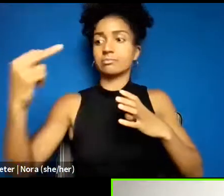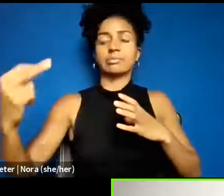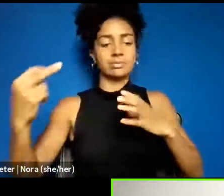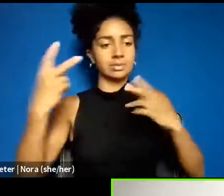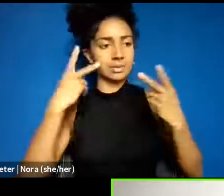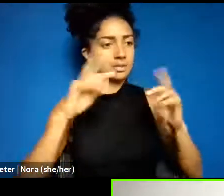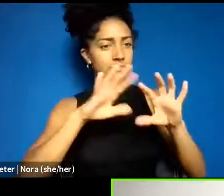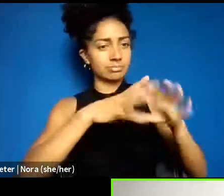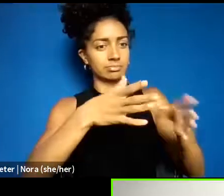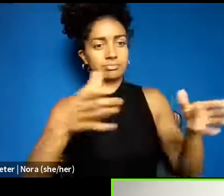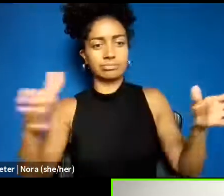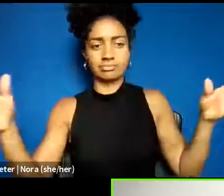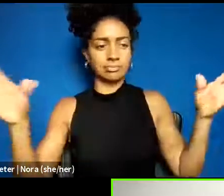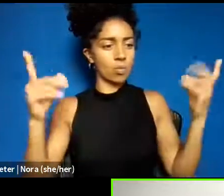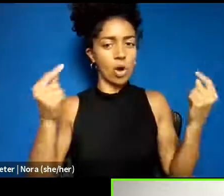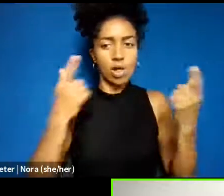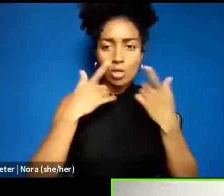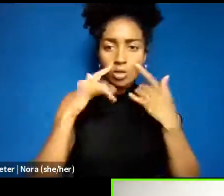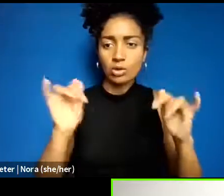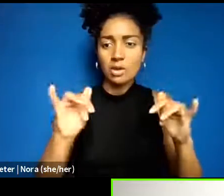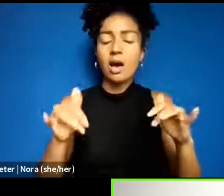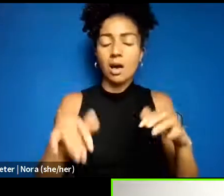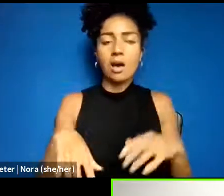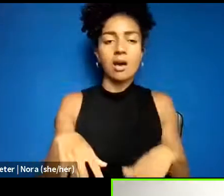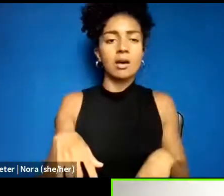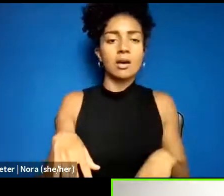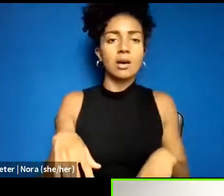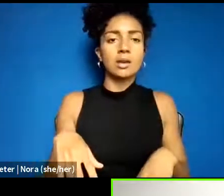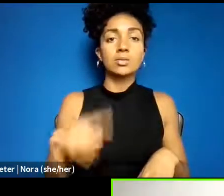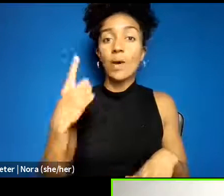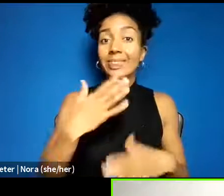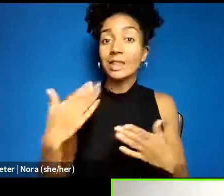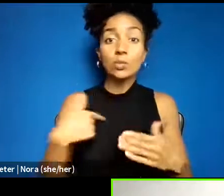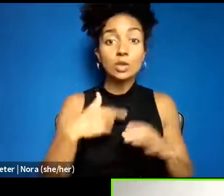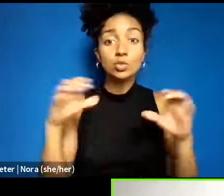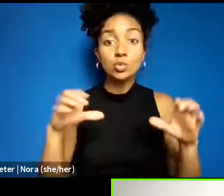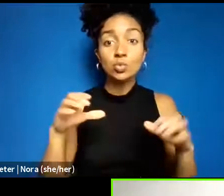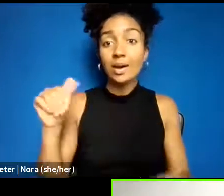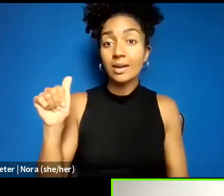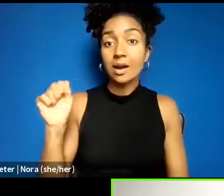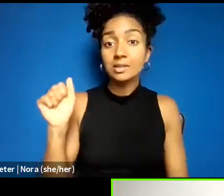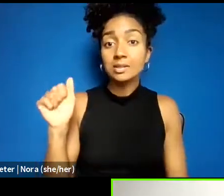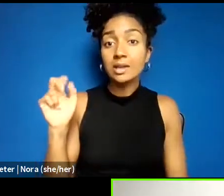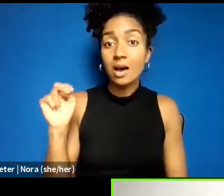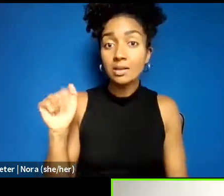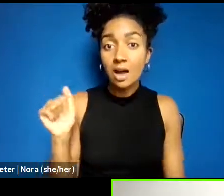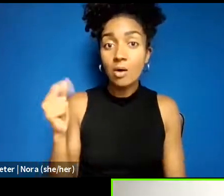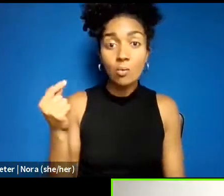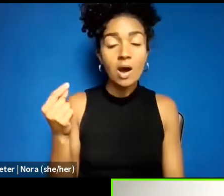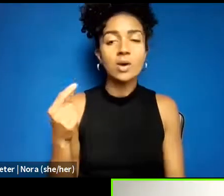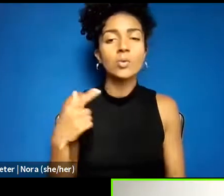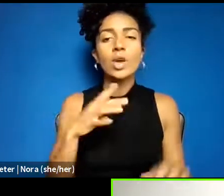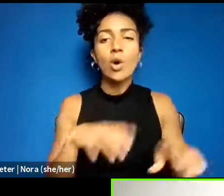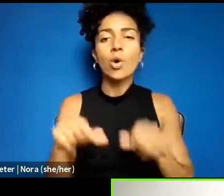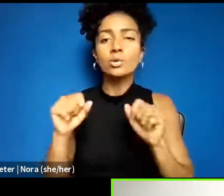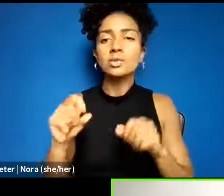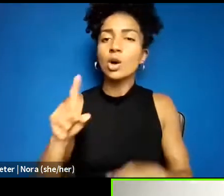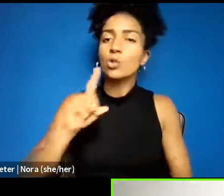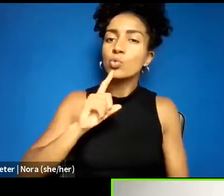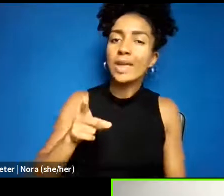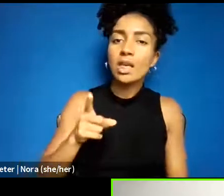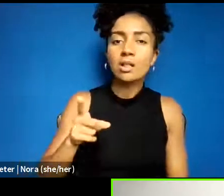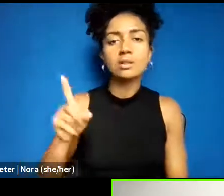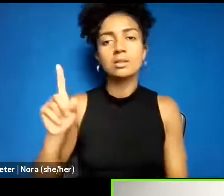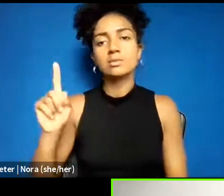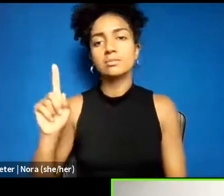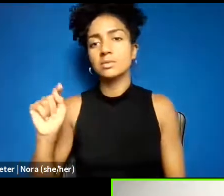we do at Asana, for example, is we host a Real Talk series, which is